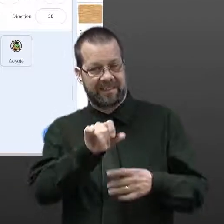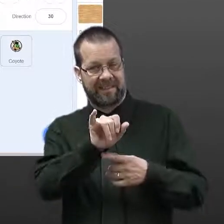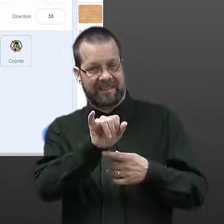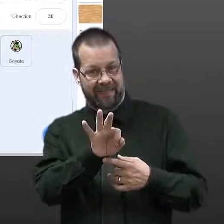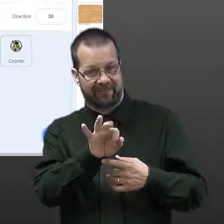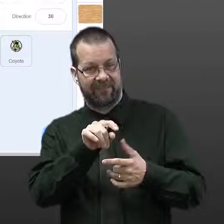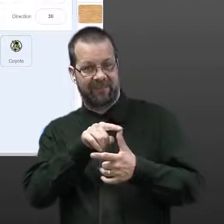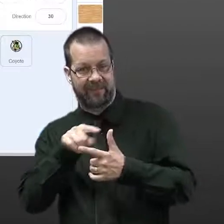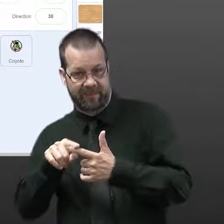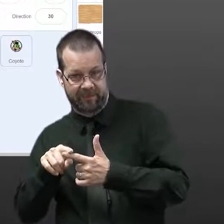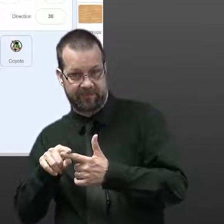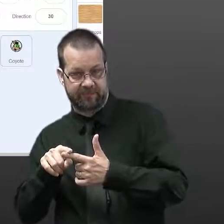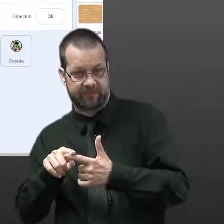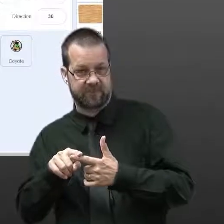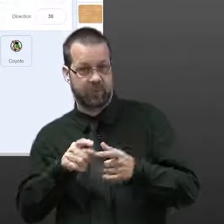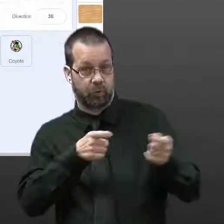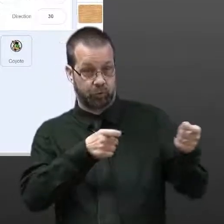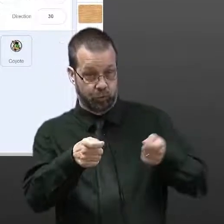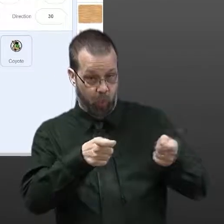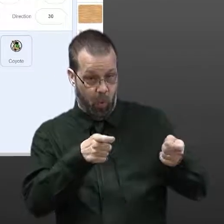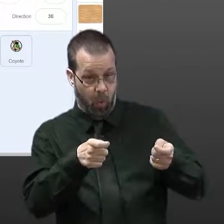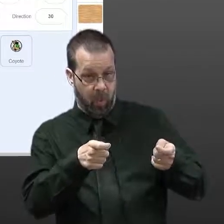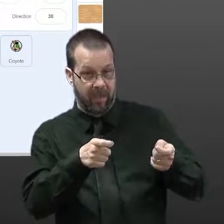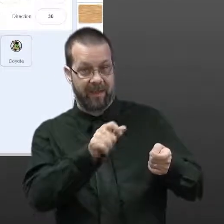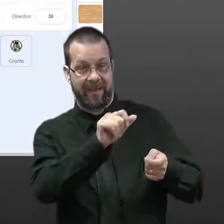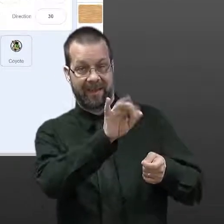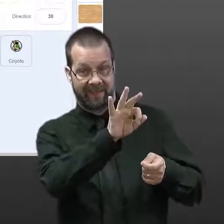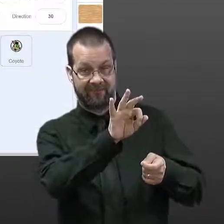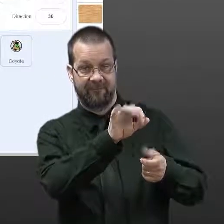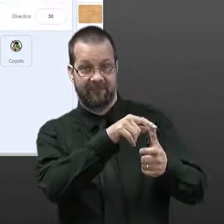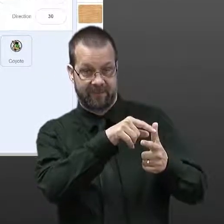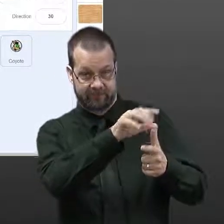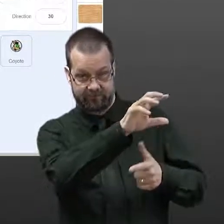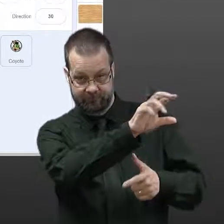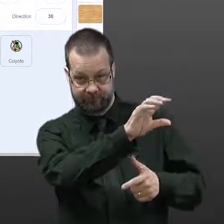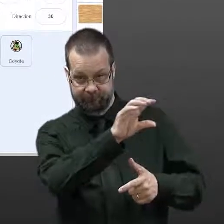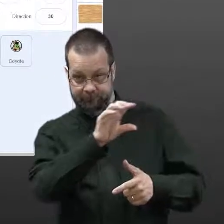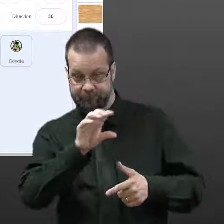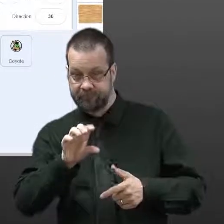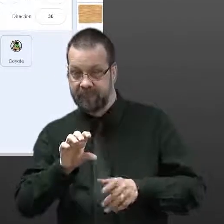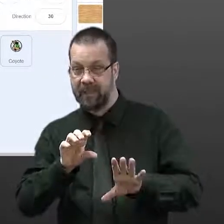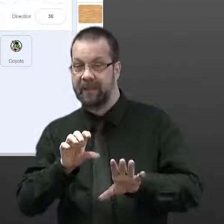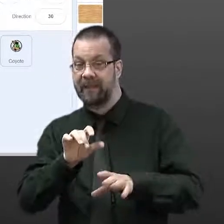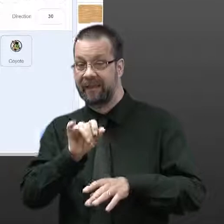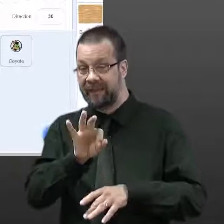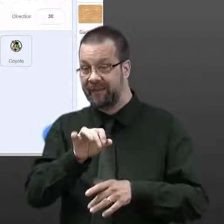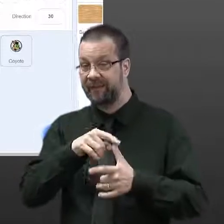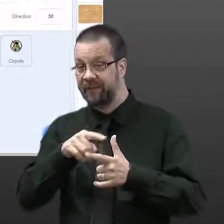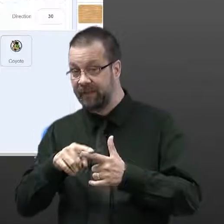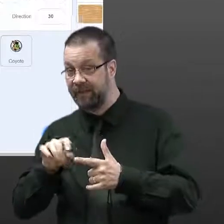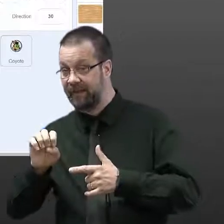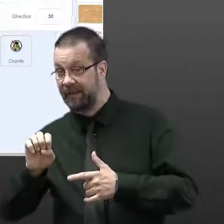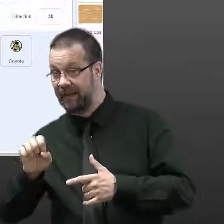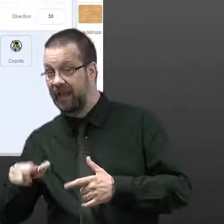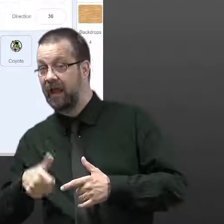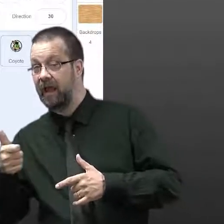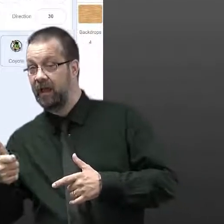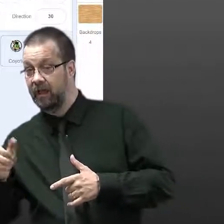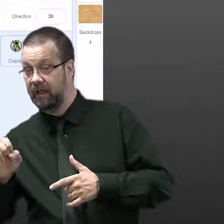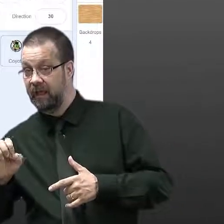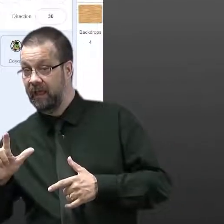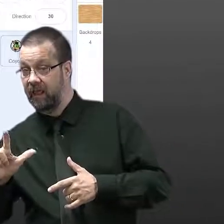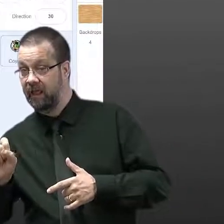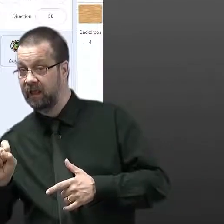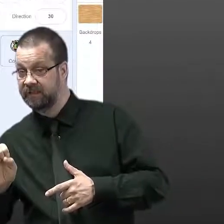And we will need an if statement. So in control, we need the if then block. Be sure you're not grabbing the one that says if